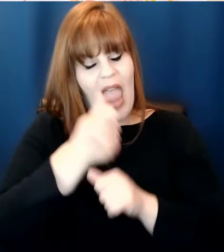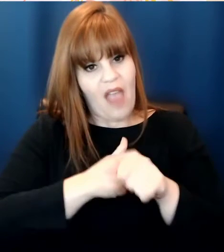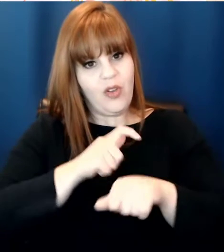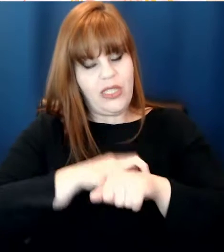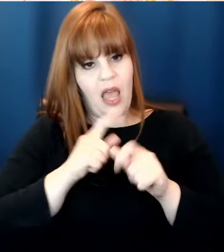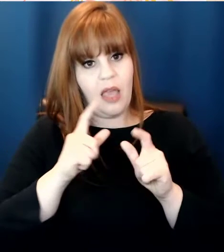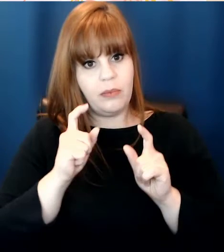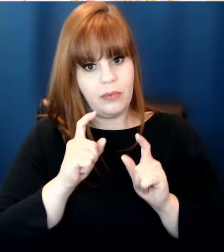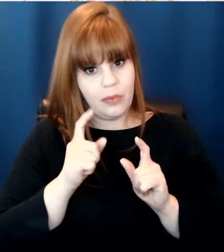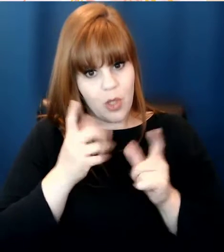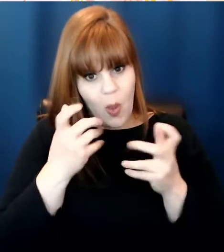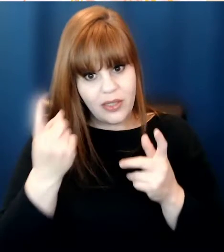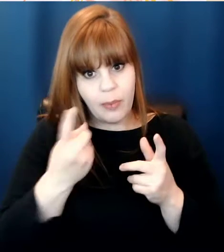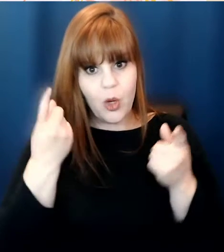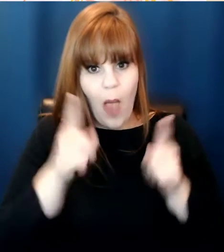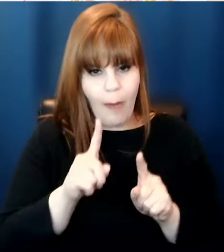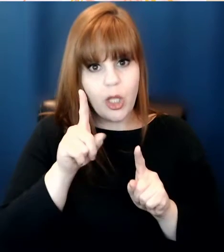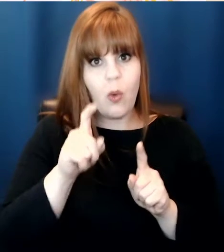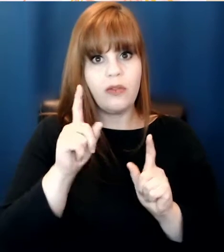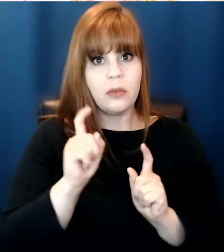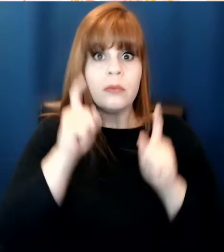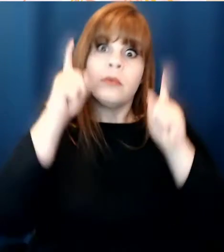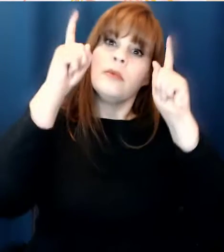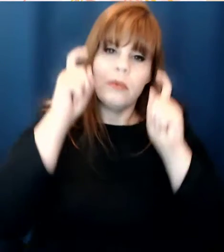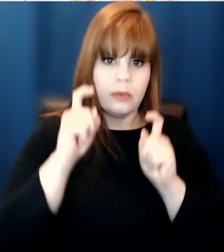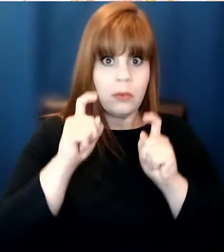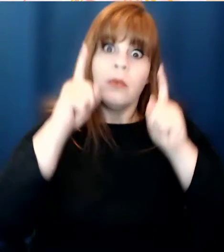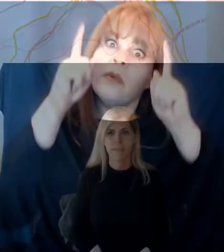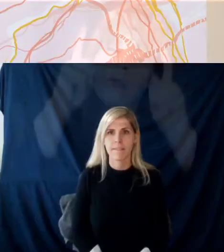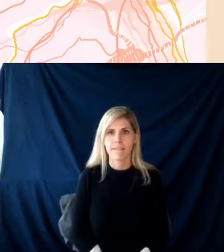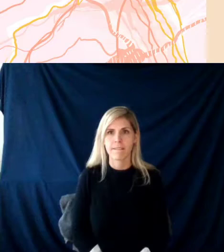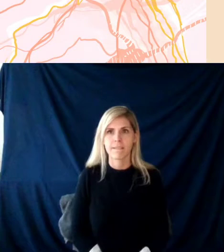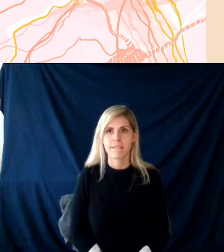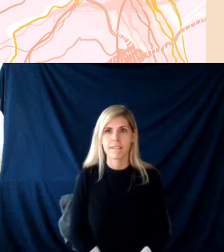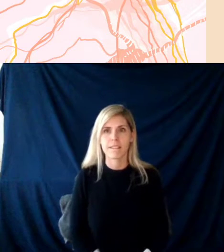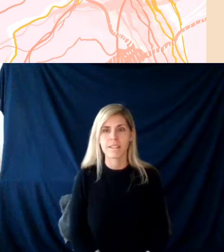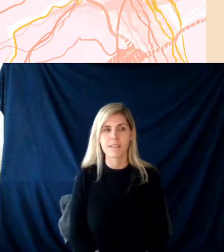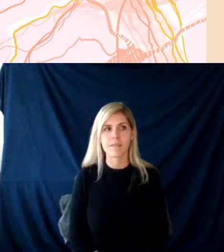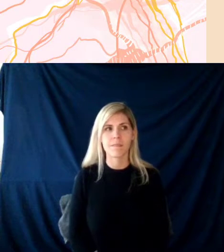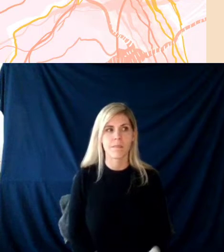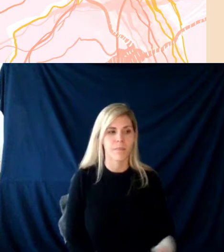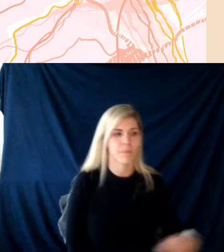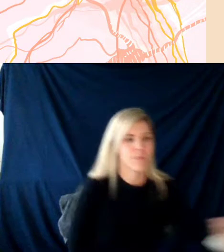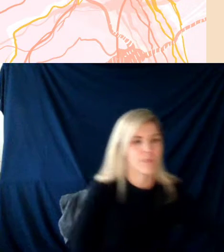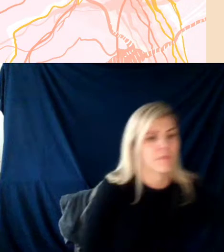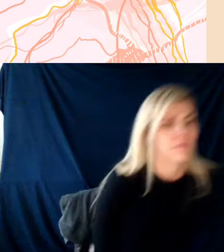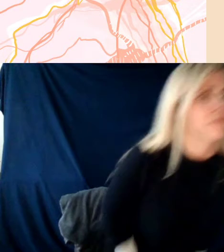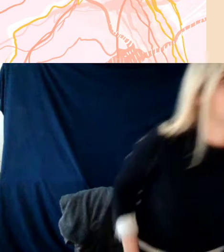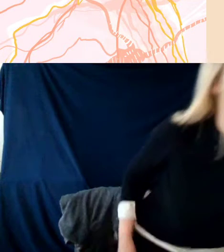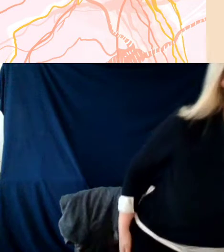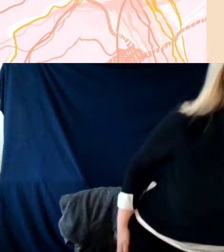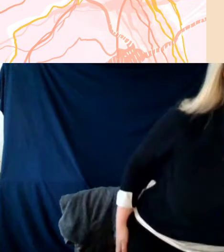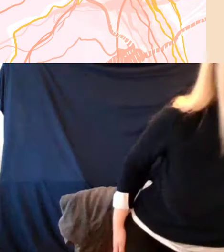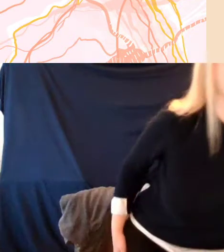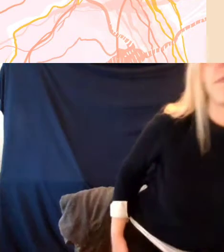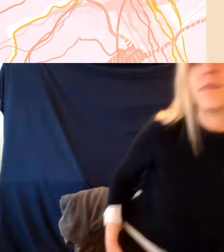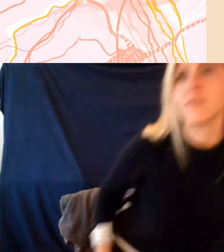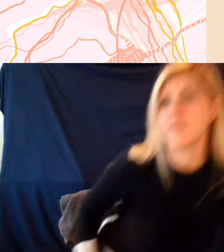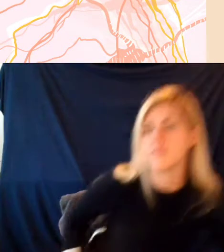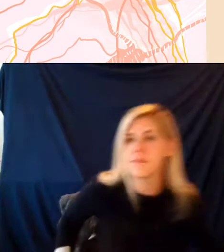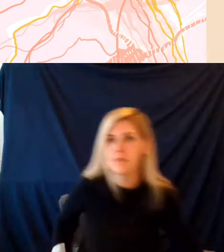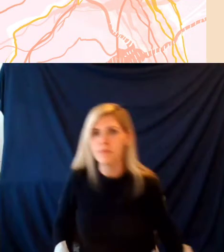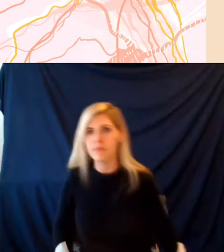you want something to happen. And so the solution to that is to develop algorithms that